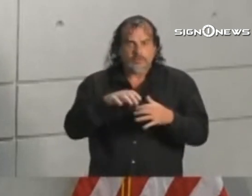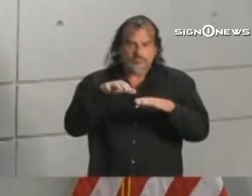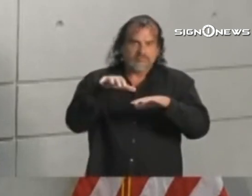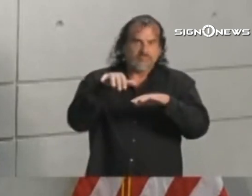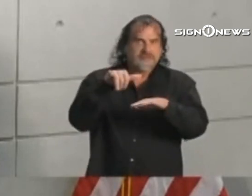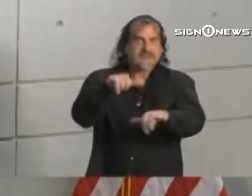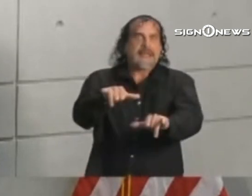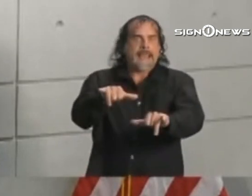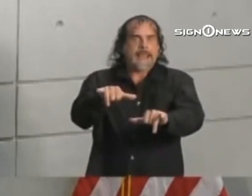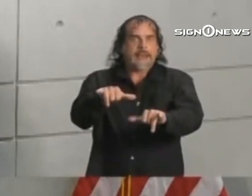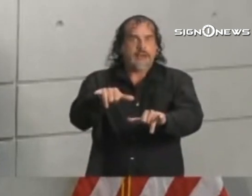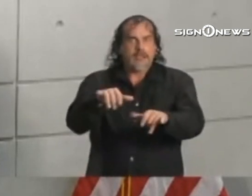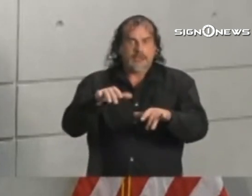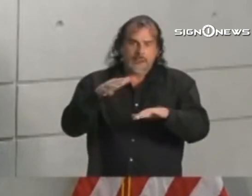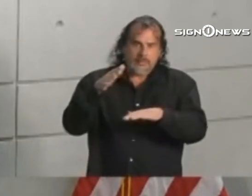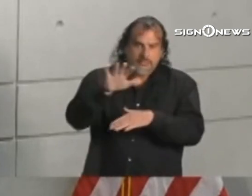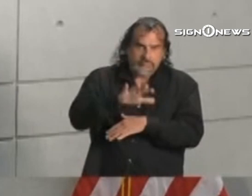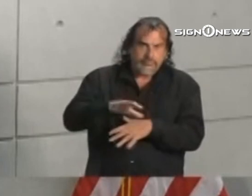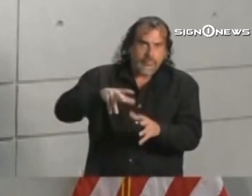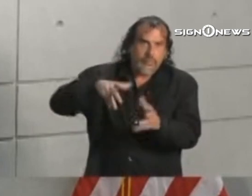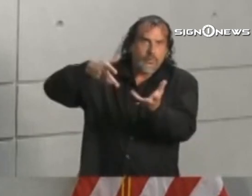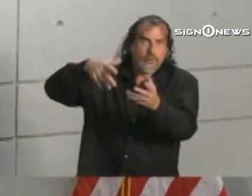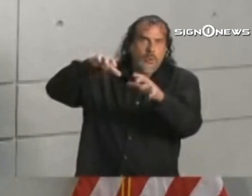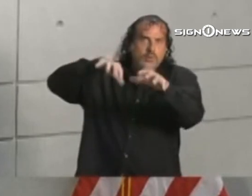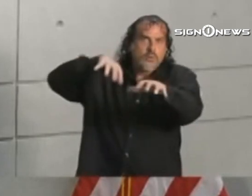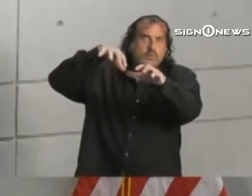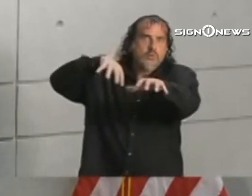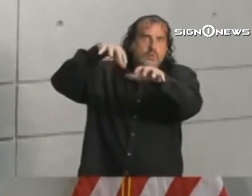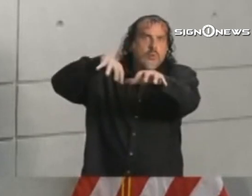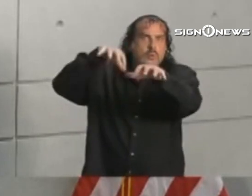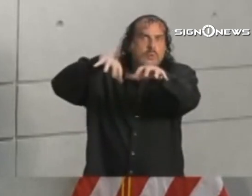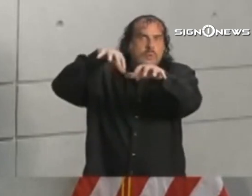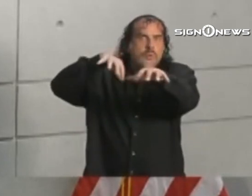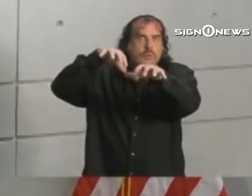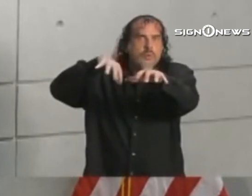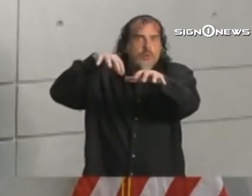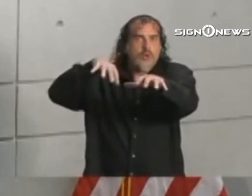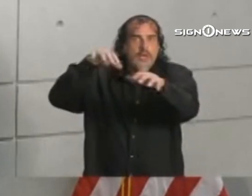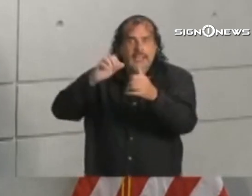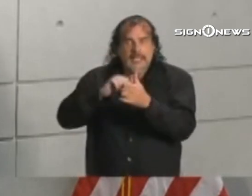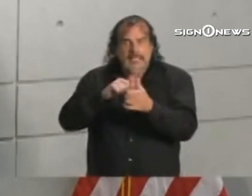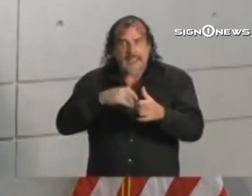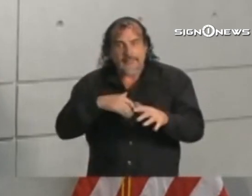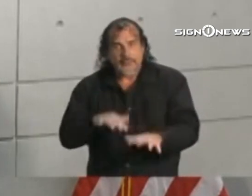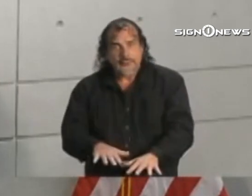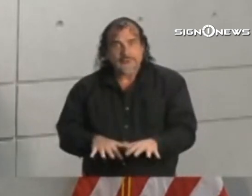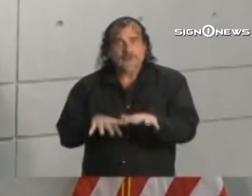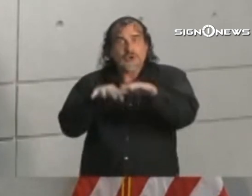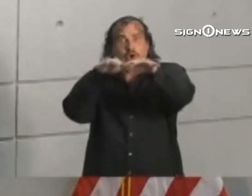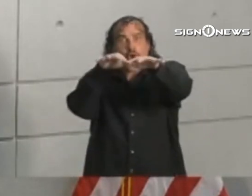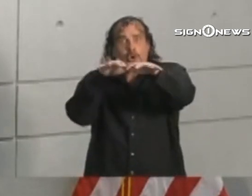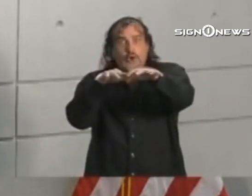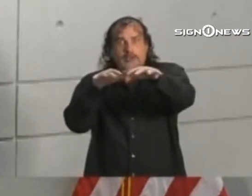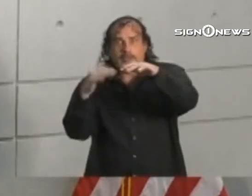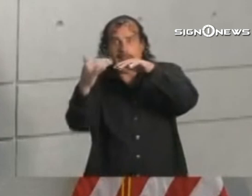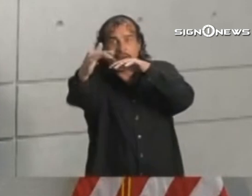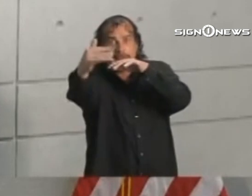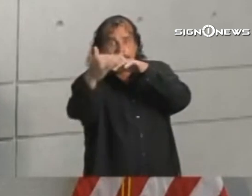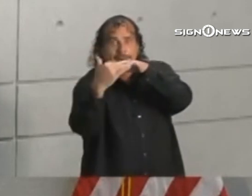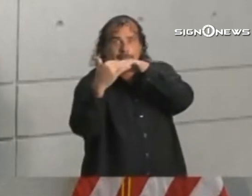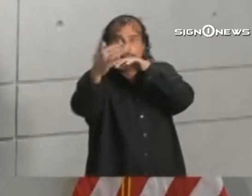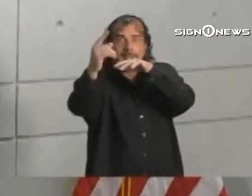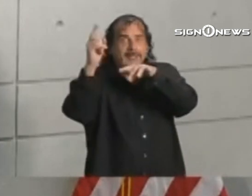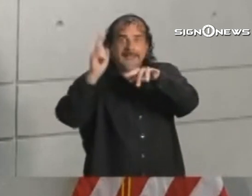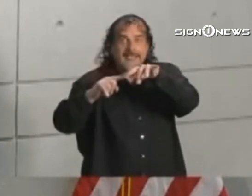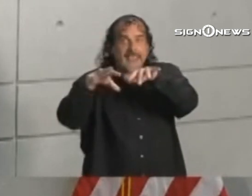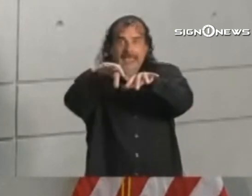amounts of rain on top of the storm surge, and the storm surge is going to act against the rainfall and almost trap it. So the water's not going to have any